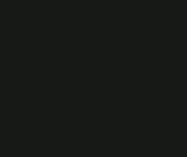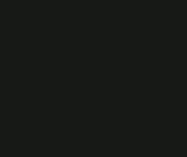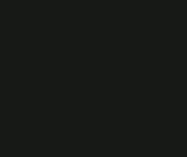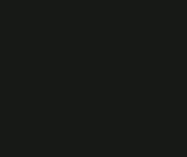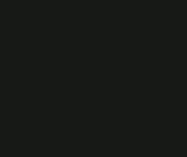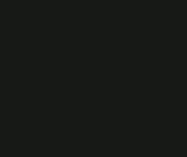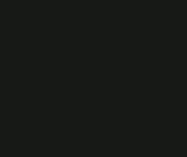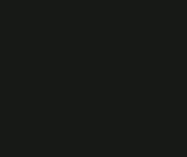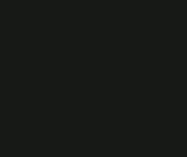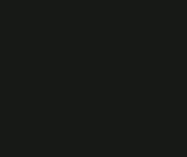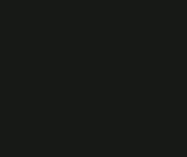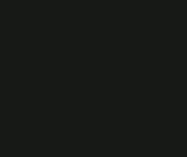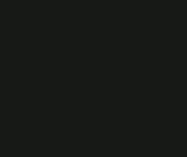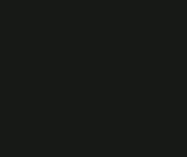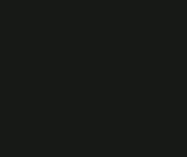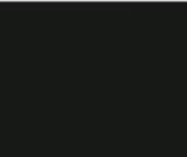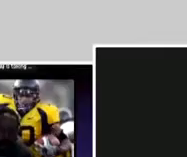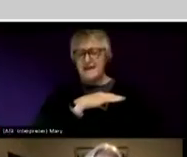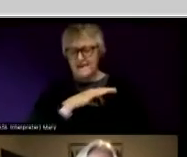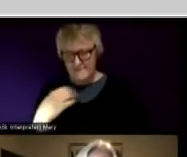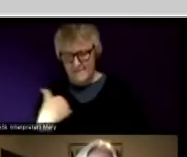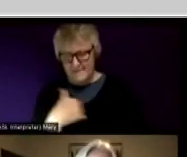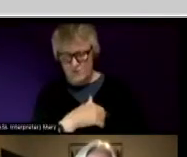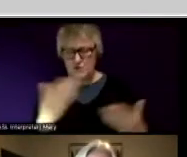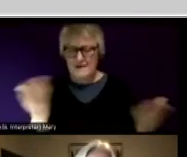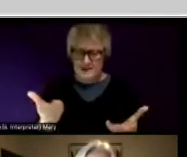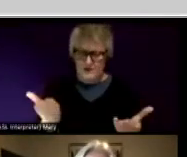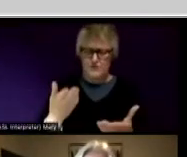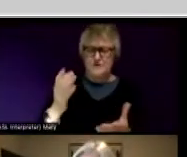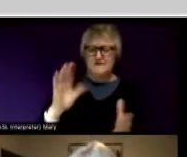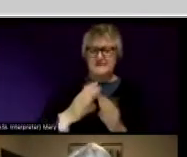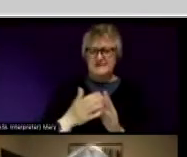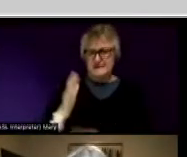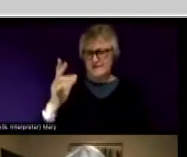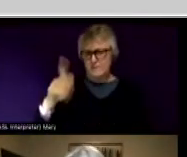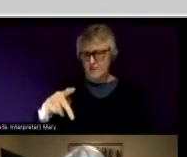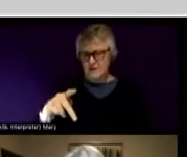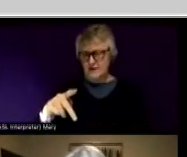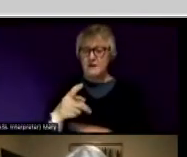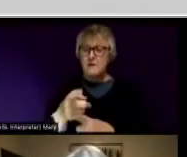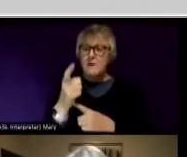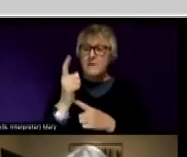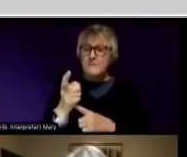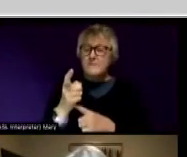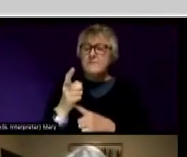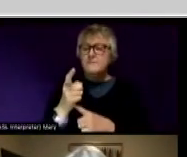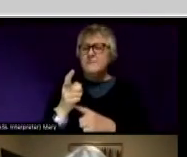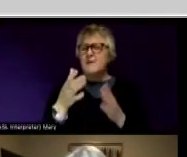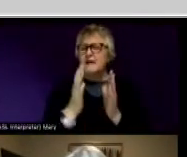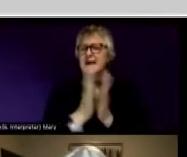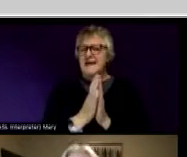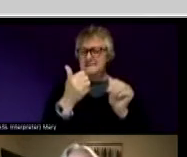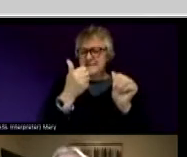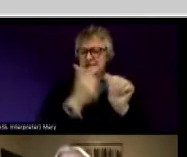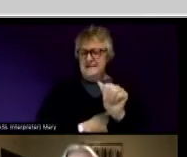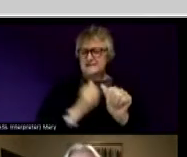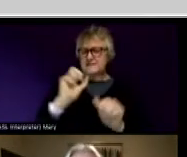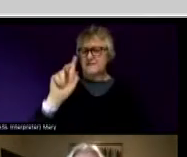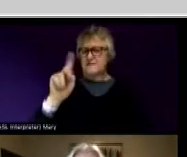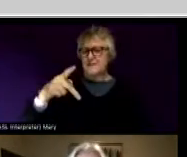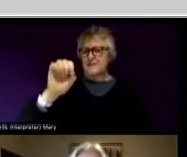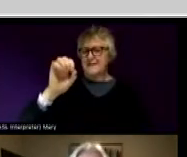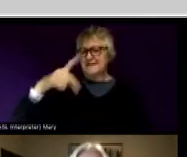the Office of Equity and Human Rights here at the City of Portland. In a second, I'm going to ask the PCCEP members to introduce themselves and what subcommittees